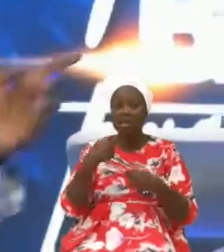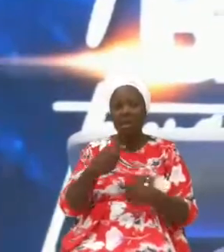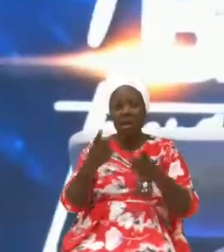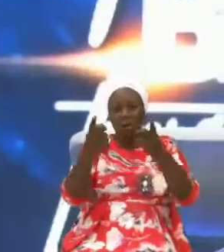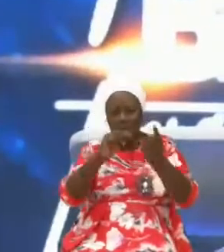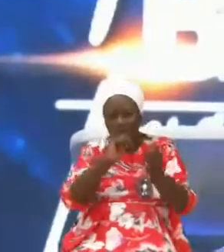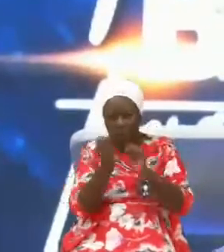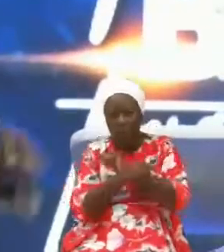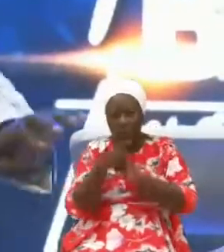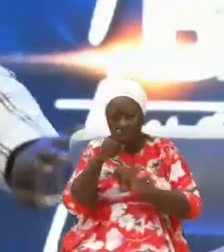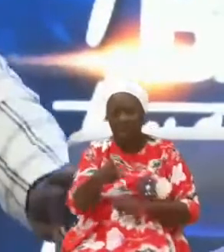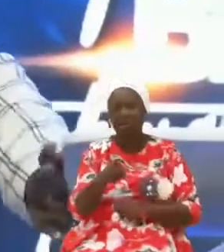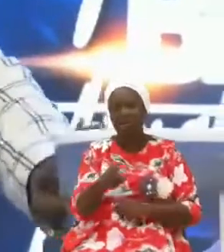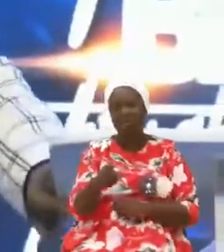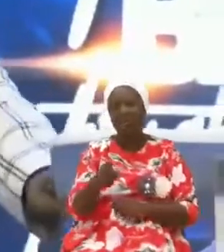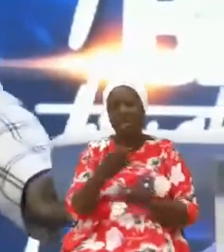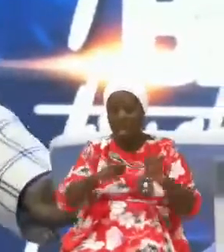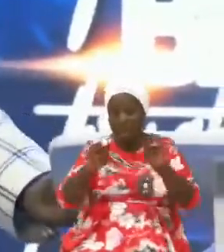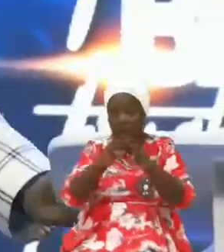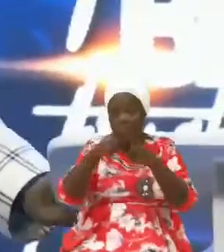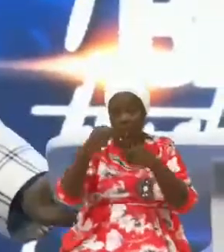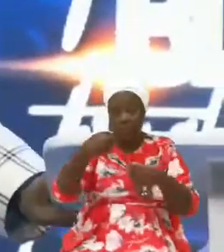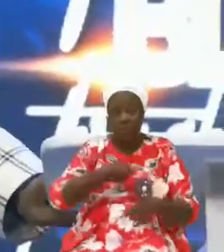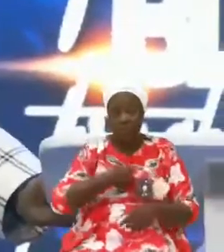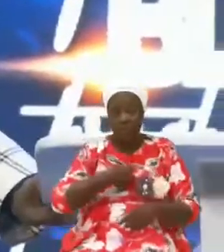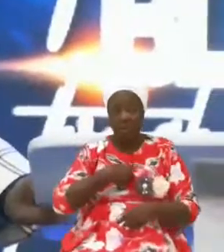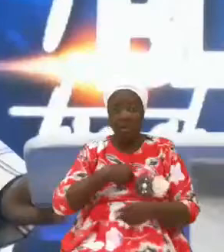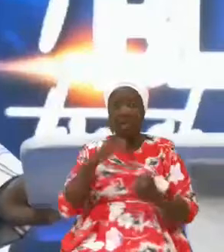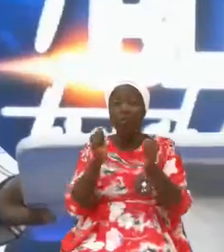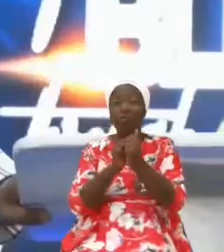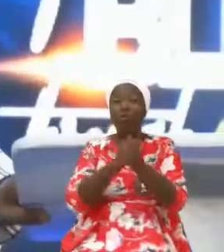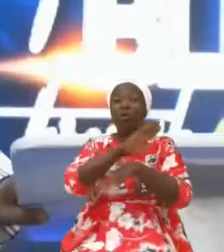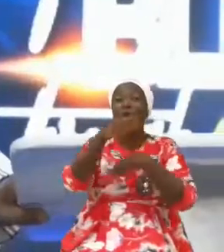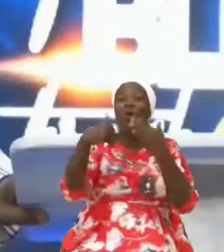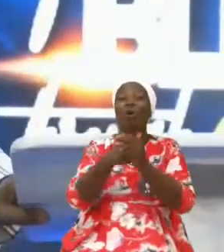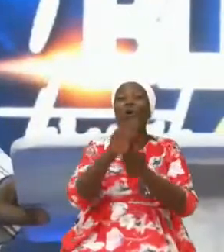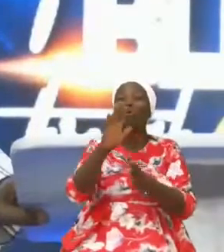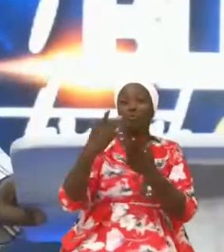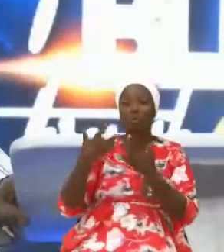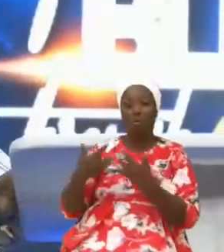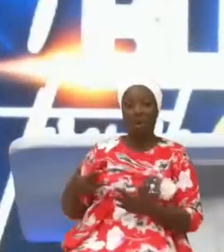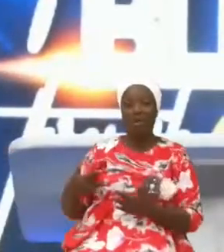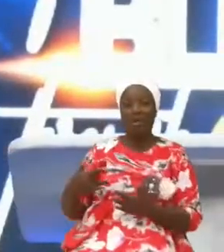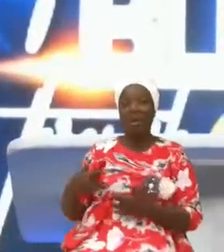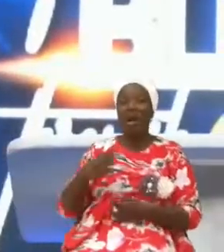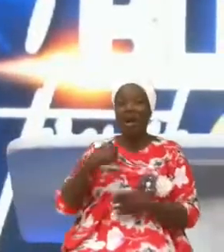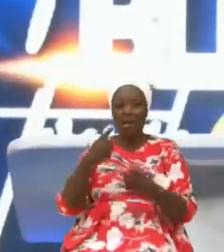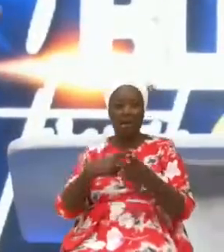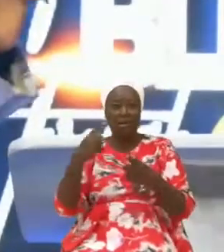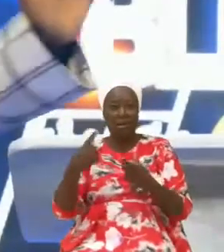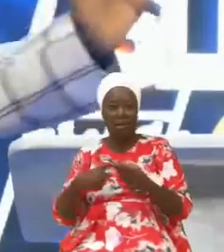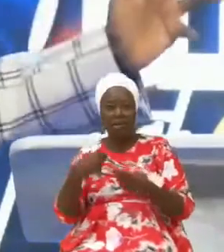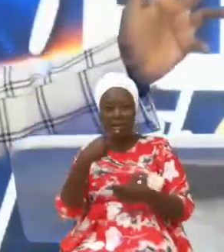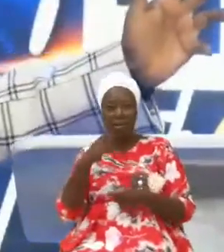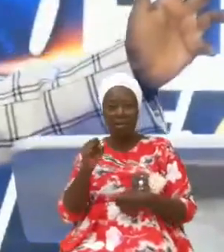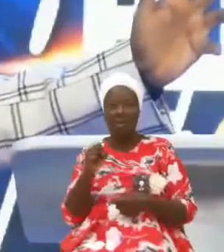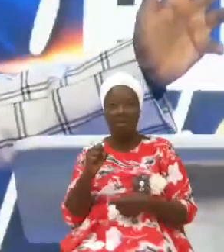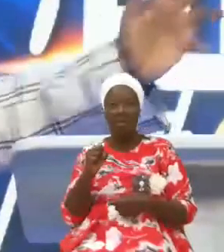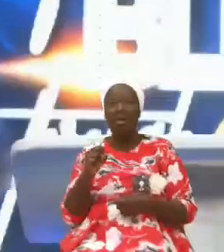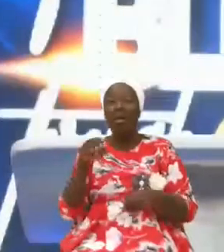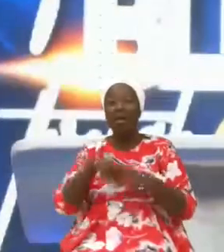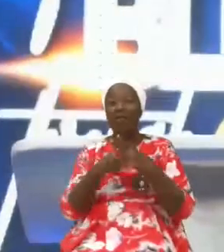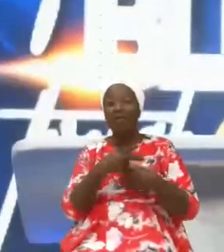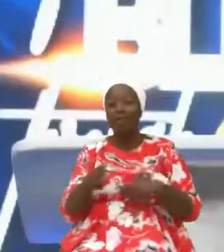going back to your sin. It says, turn ye even to me with all your